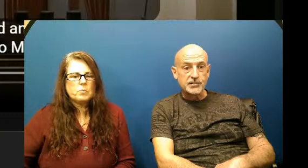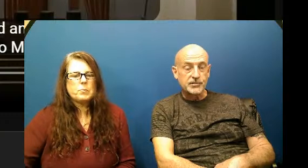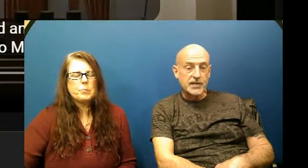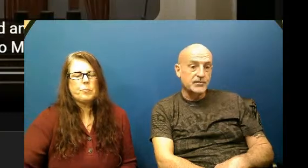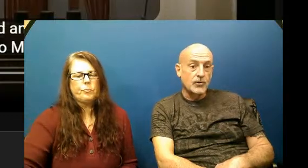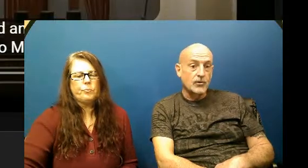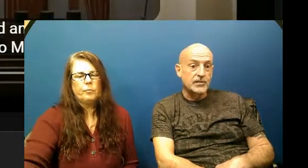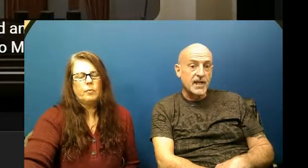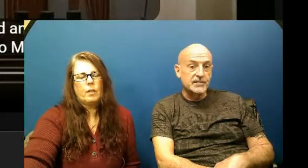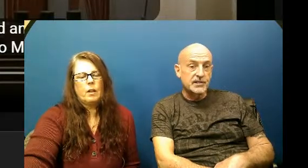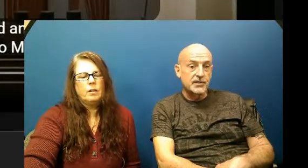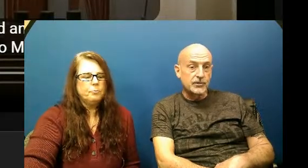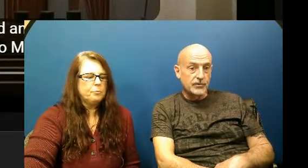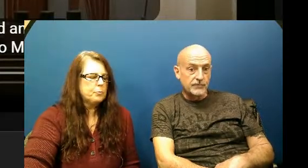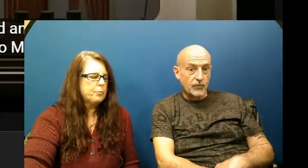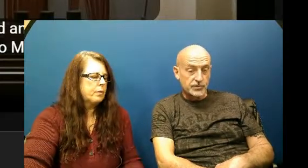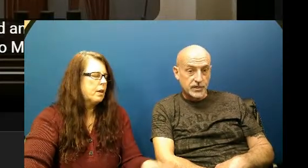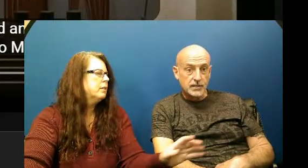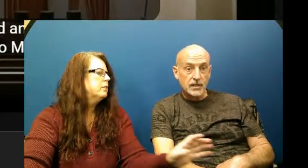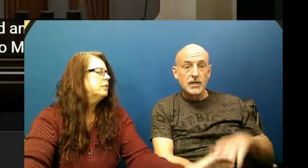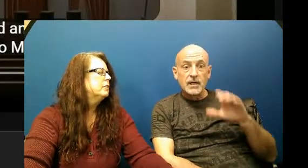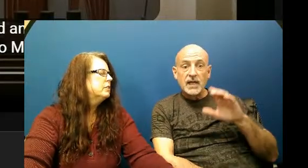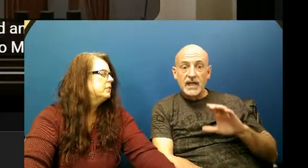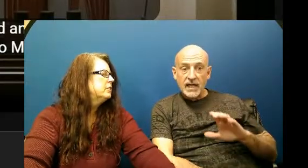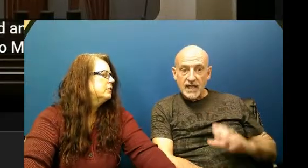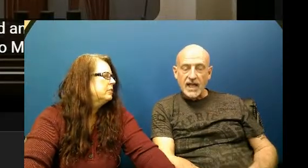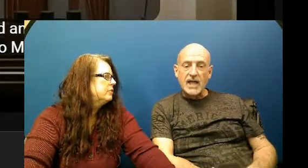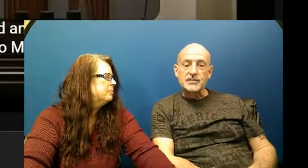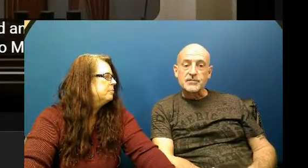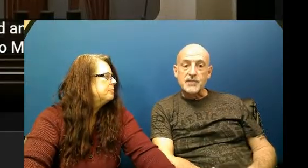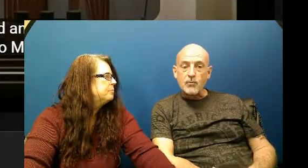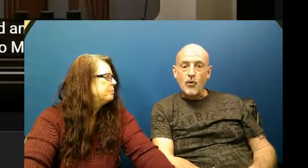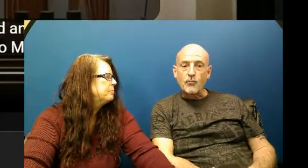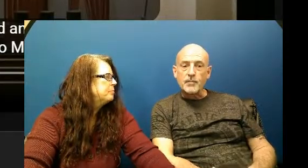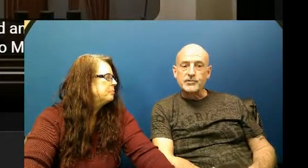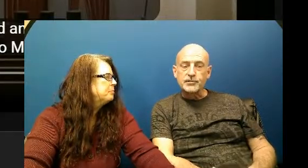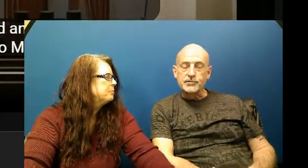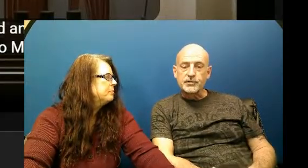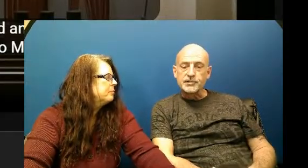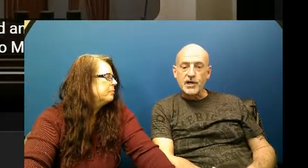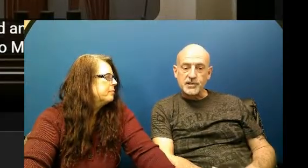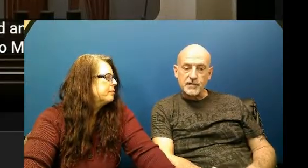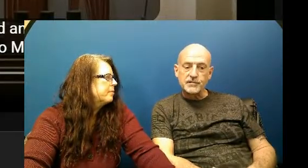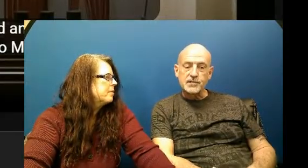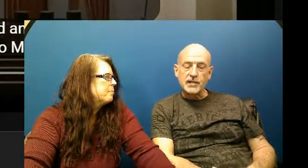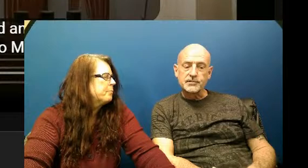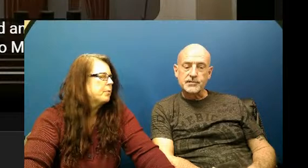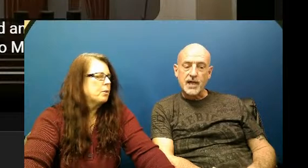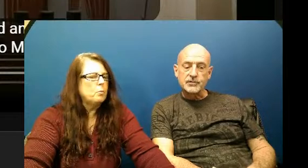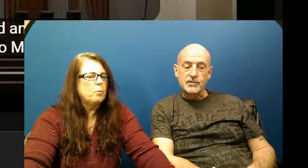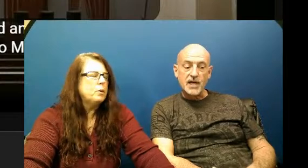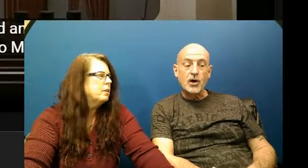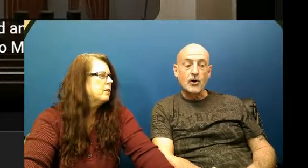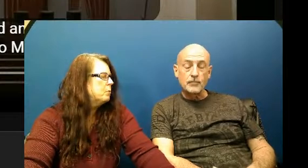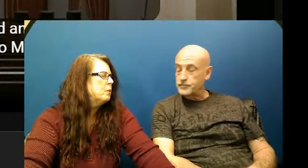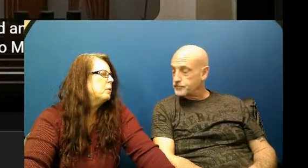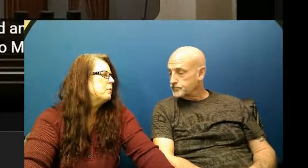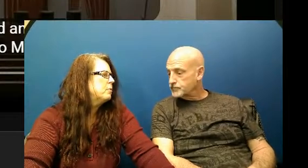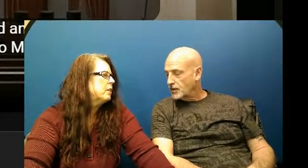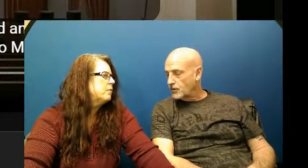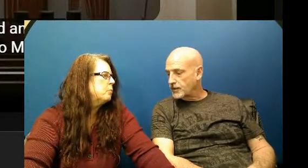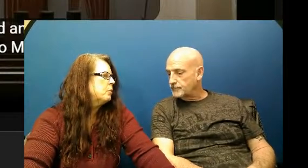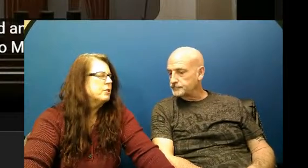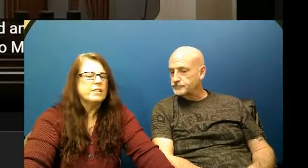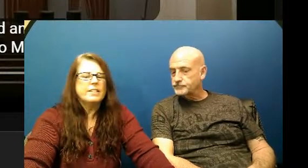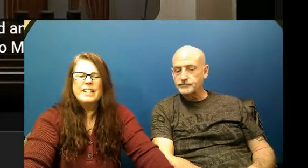the judge, because that's the only one that has anything to do with enforcing it. And they won't permit you to sue the judge, even to challenge the statute at all. We don't want them to